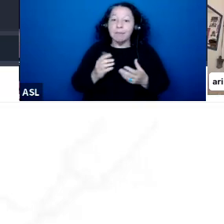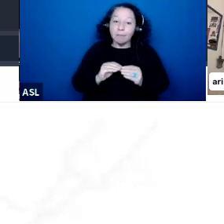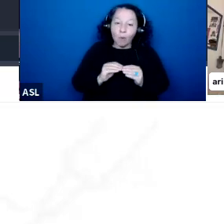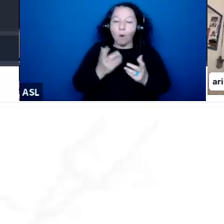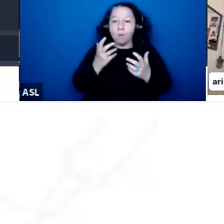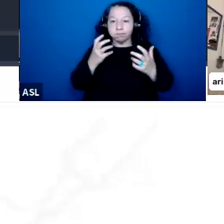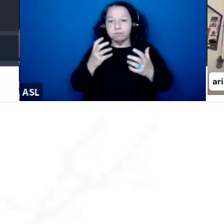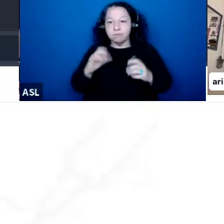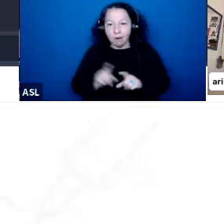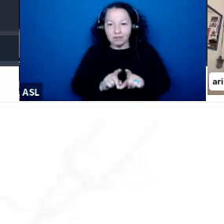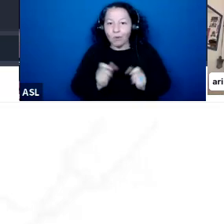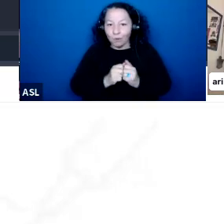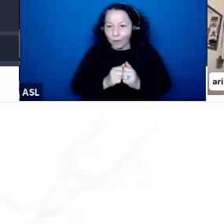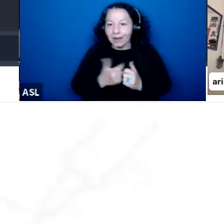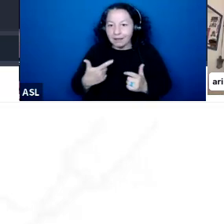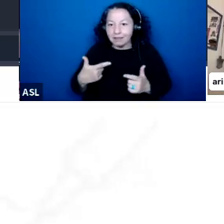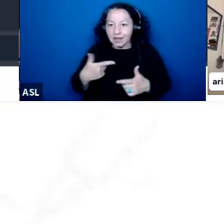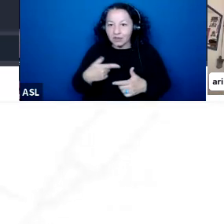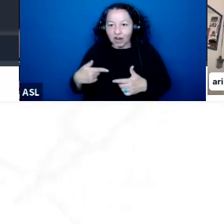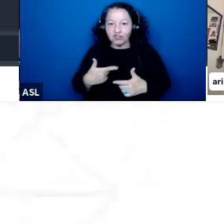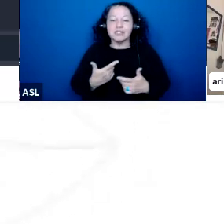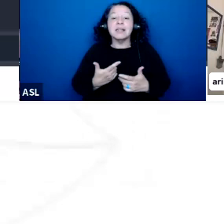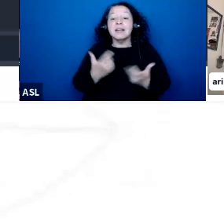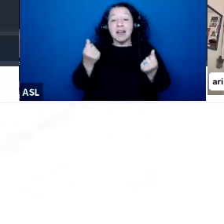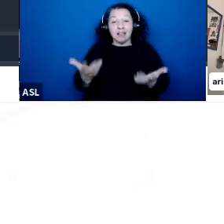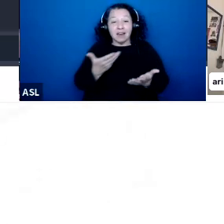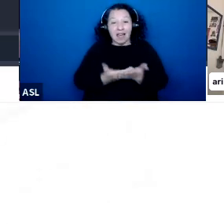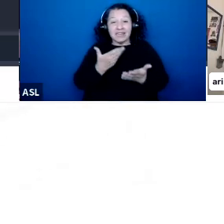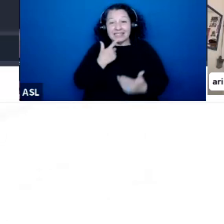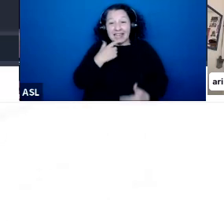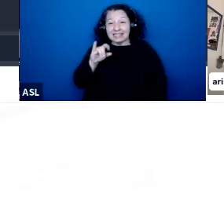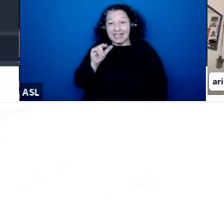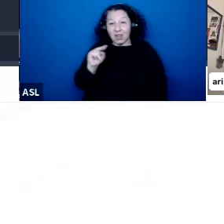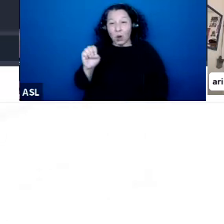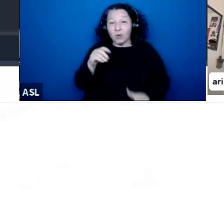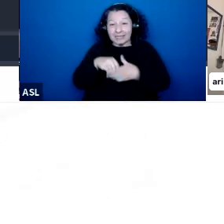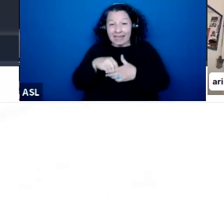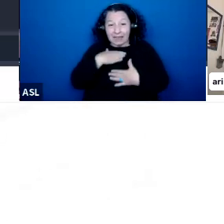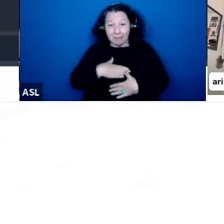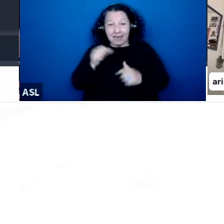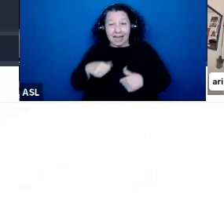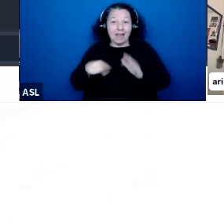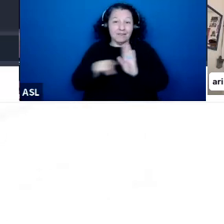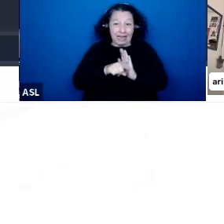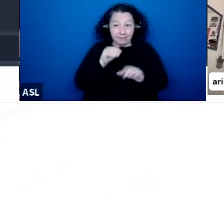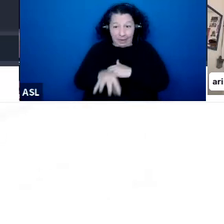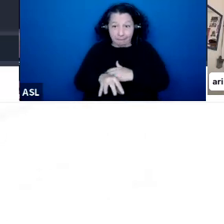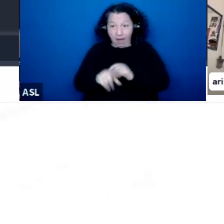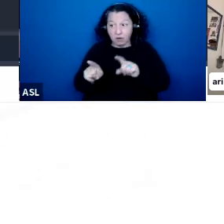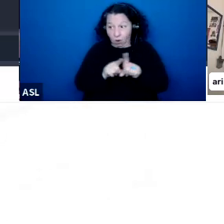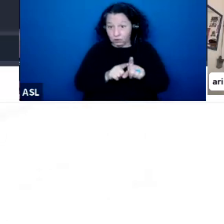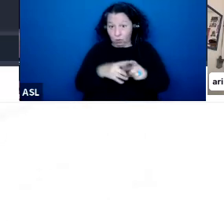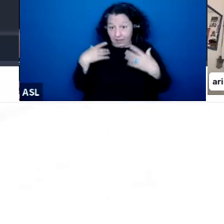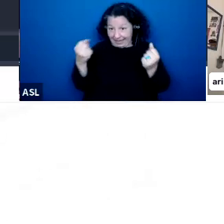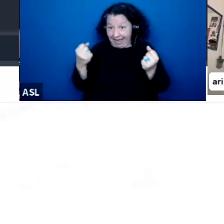parts of their bodies. And there's a lot of evidence saying that actually silicone in the body can have some